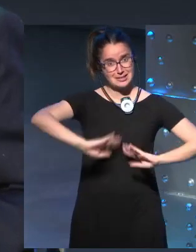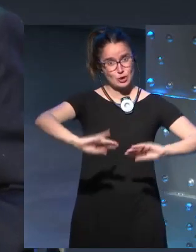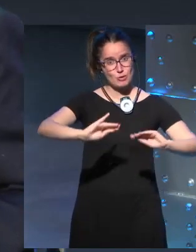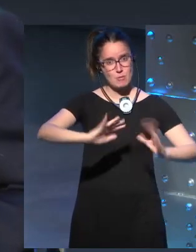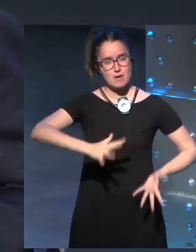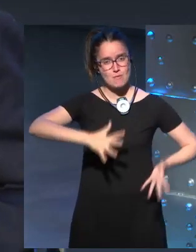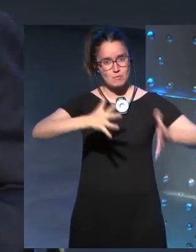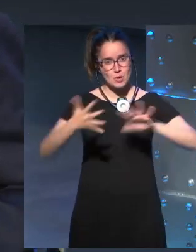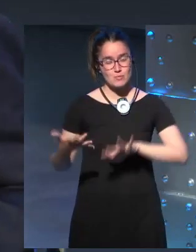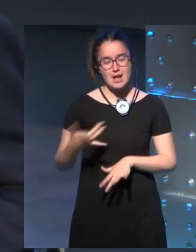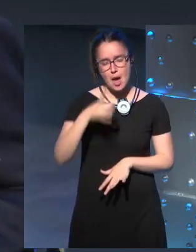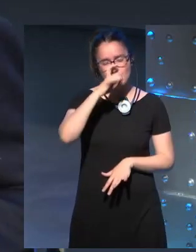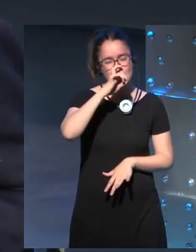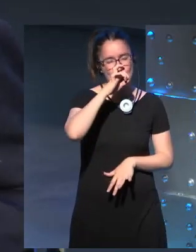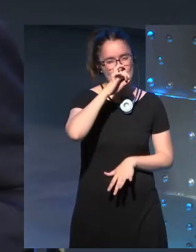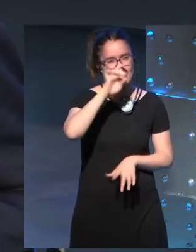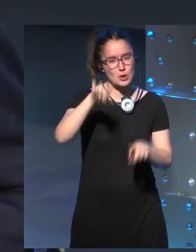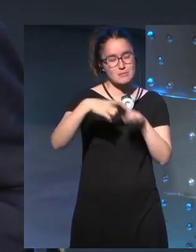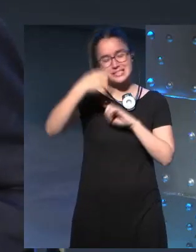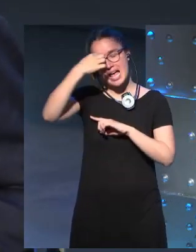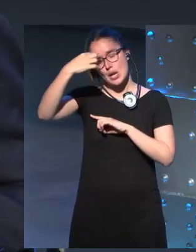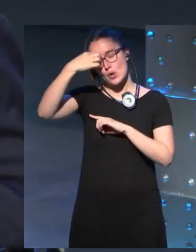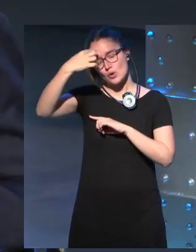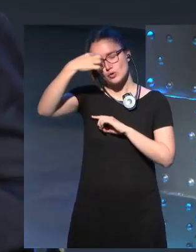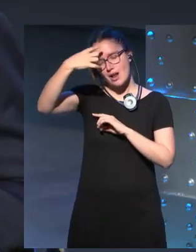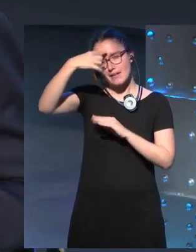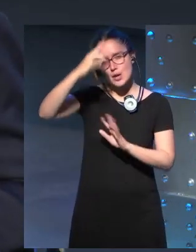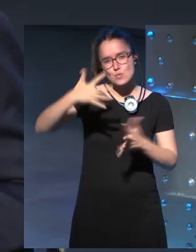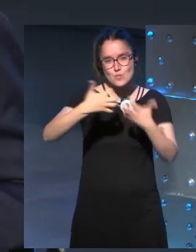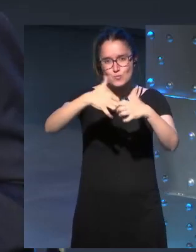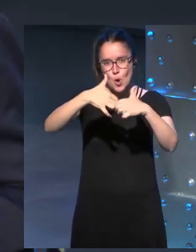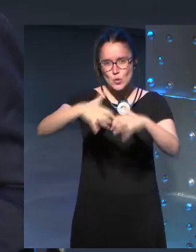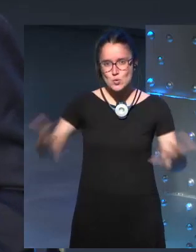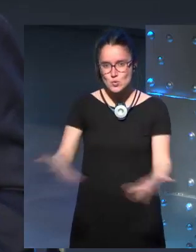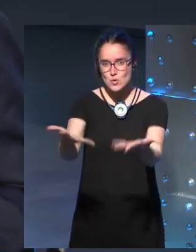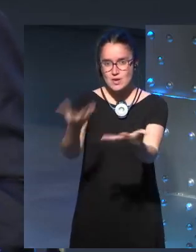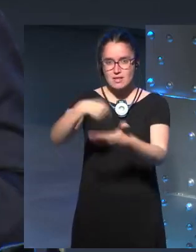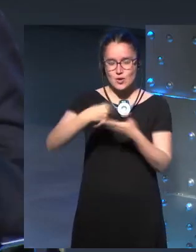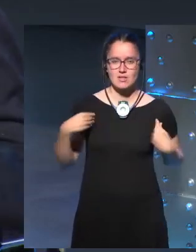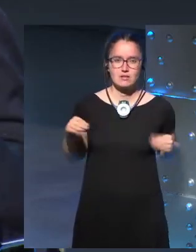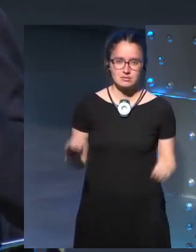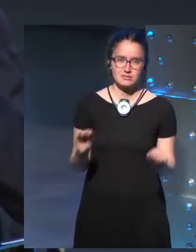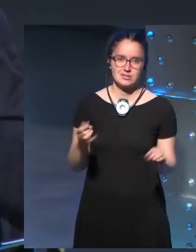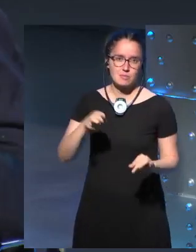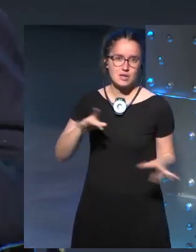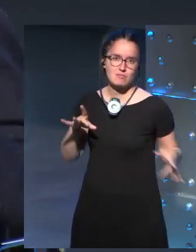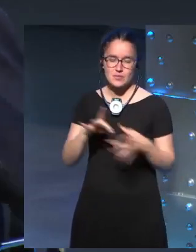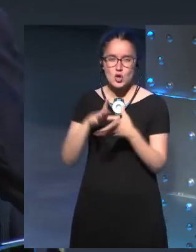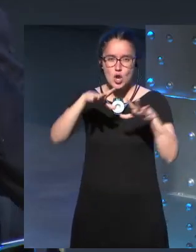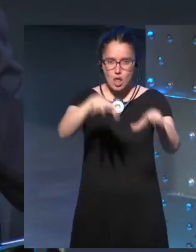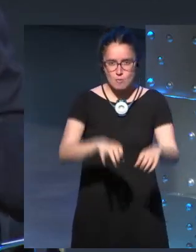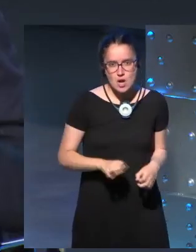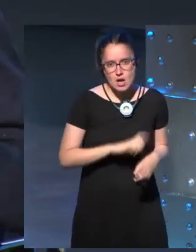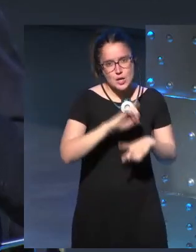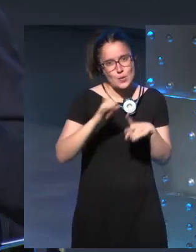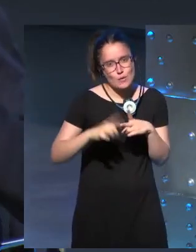That capability that English people have, not memory but nostalgia, to make it such an important engine in their lives,